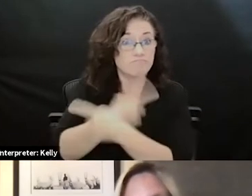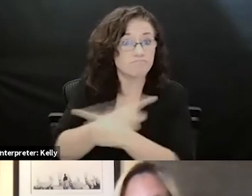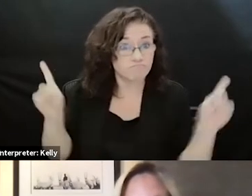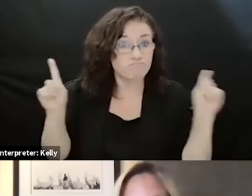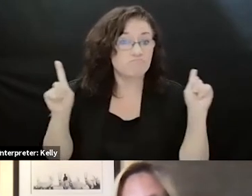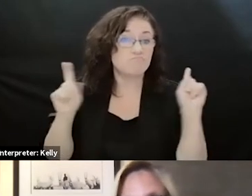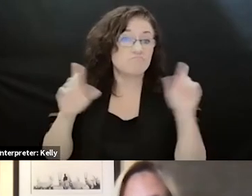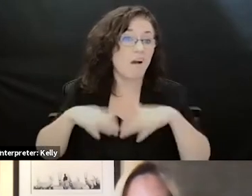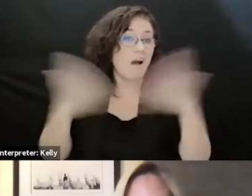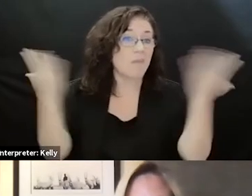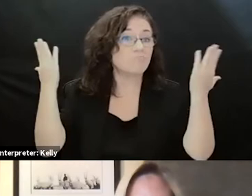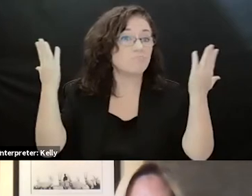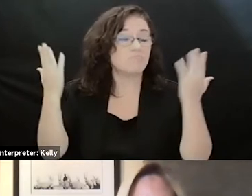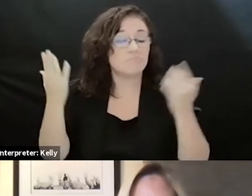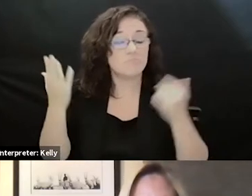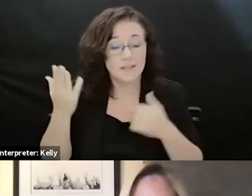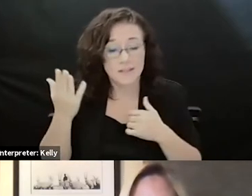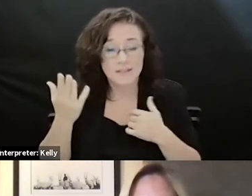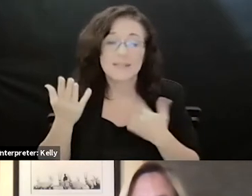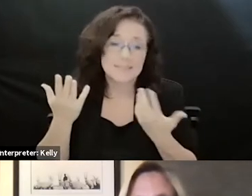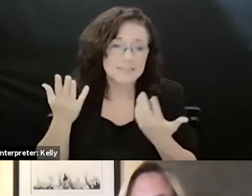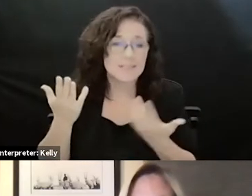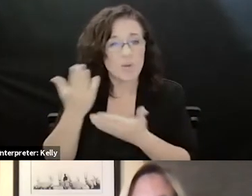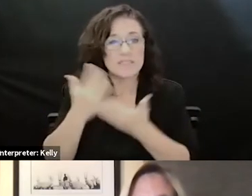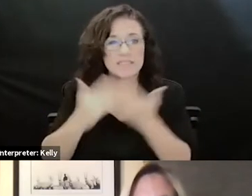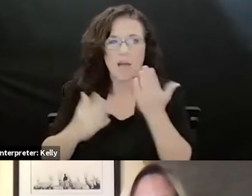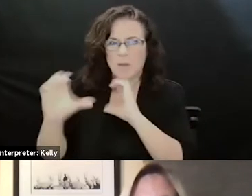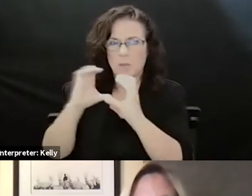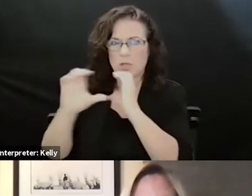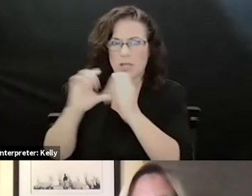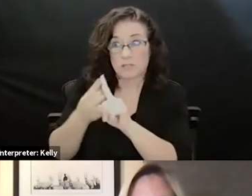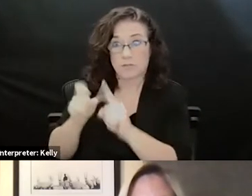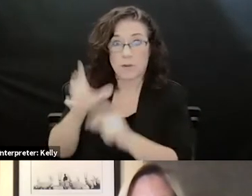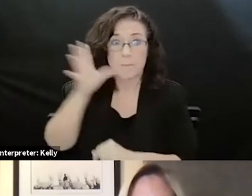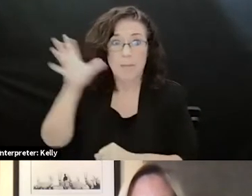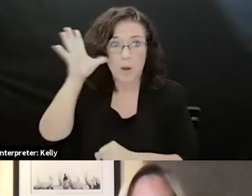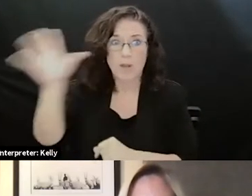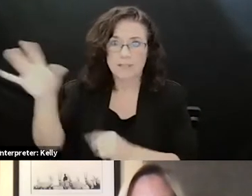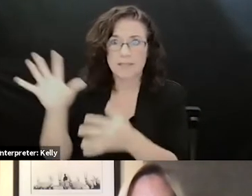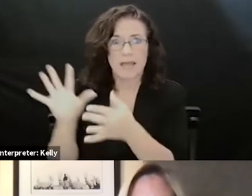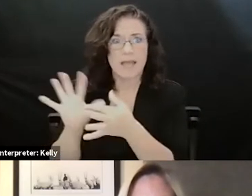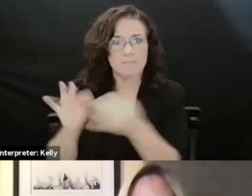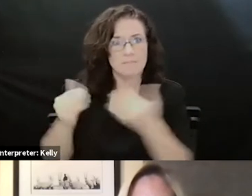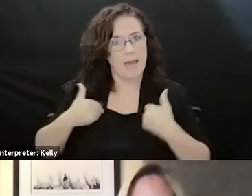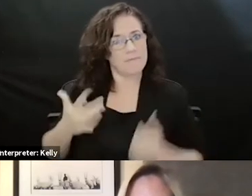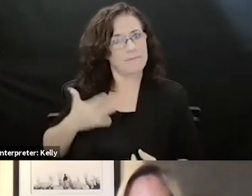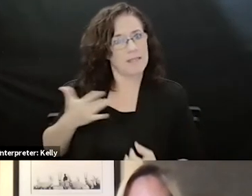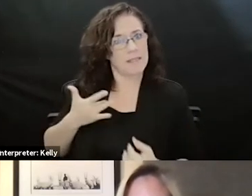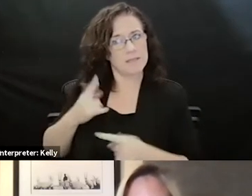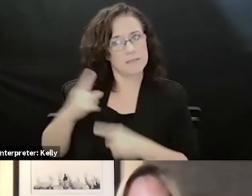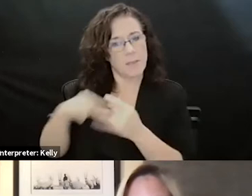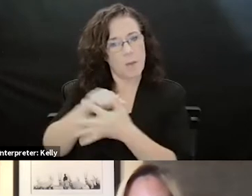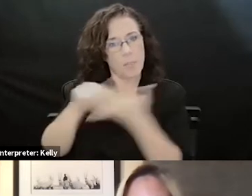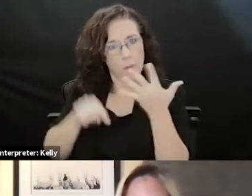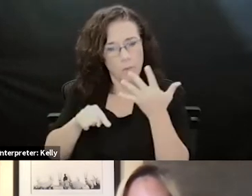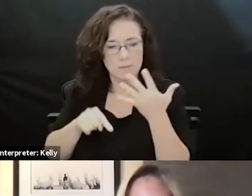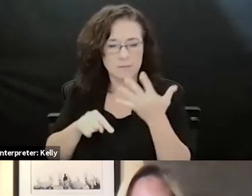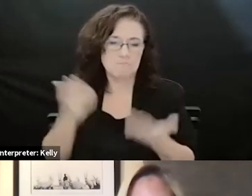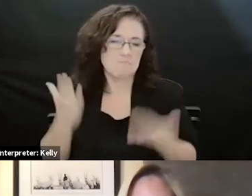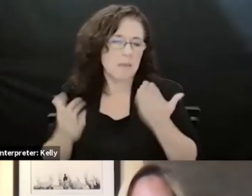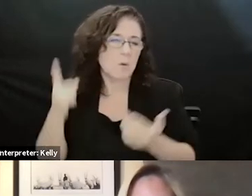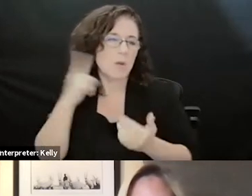the correspondence has reflected that especially from parents we'll hear more about it with our coveted report and perhaps with our public